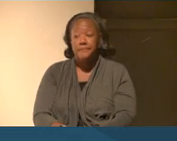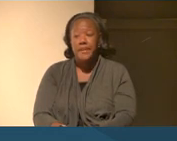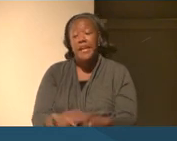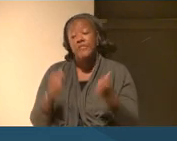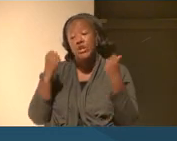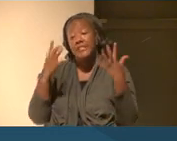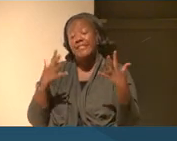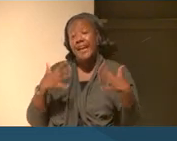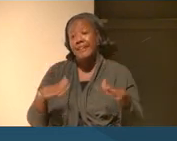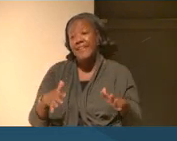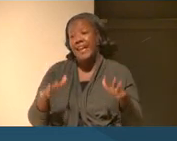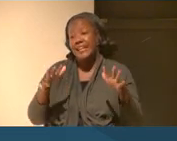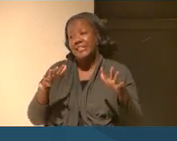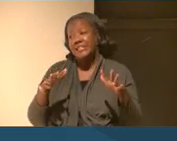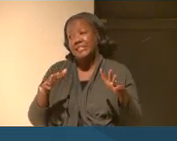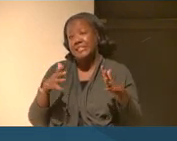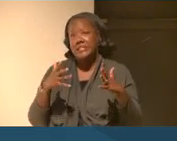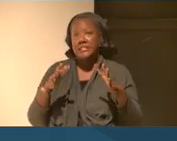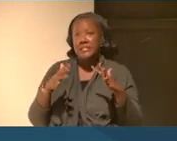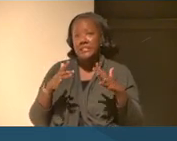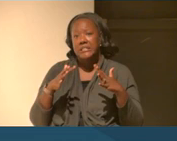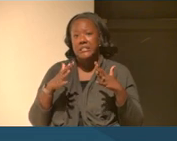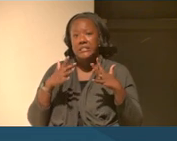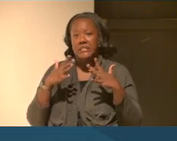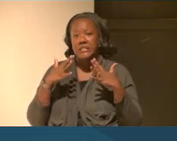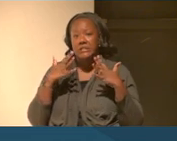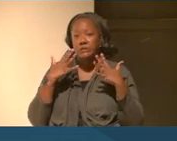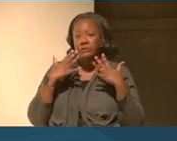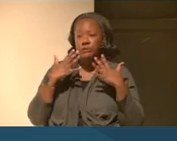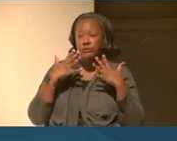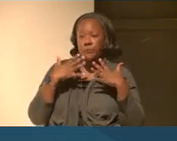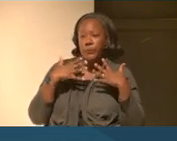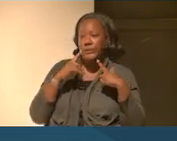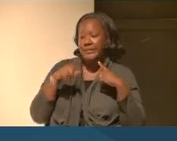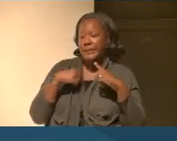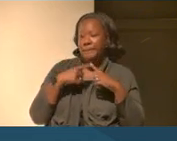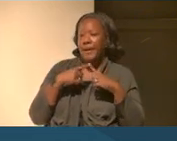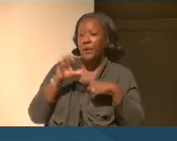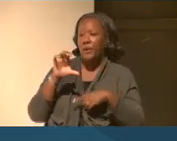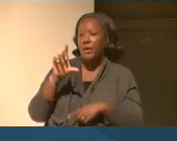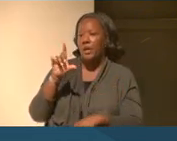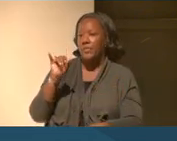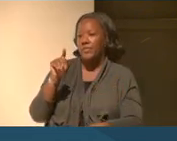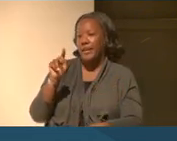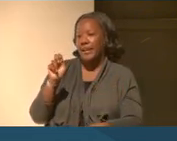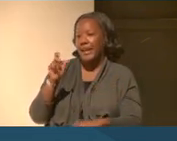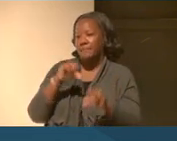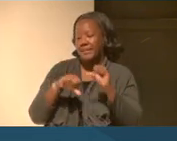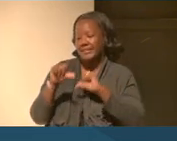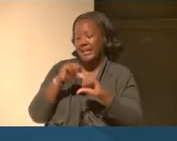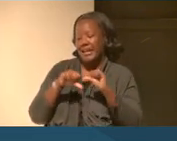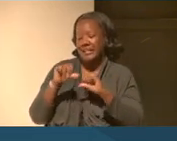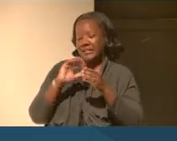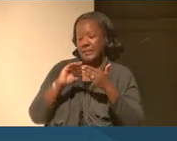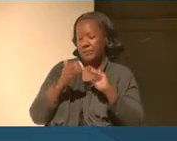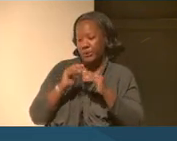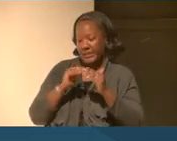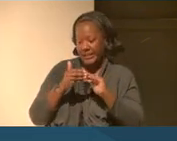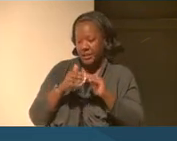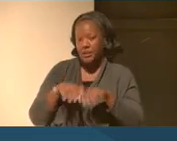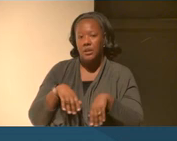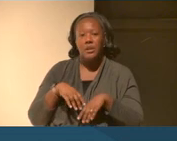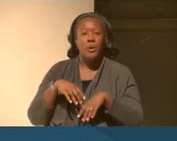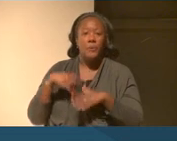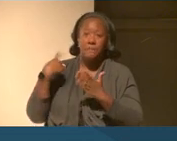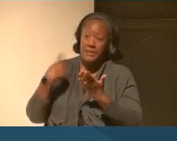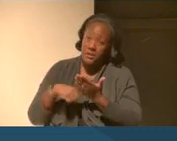angst, remorse, sort of hand-wringing among the climate science community about how, despite the fact that they've been talking about climate